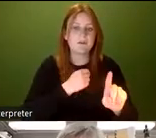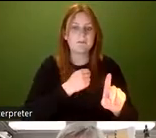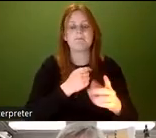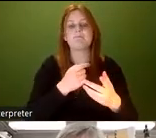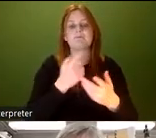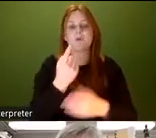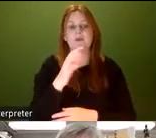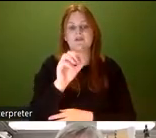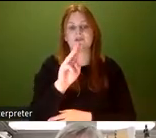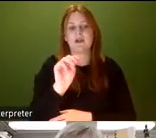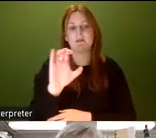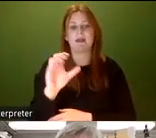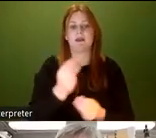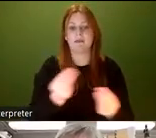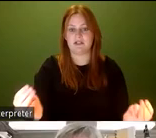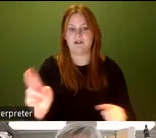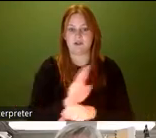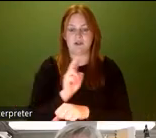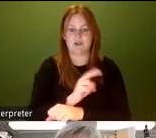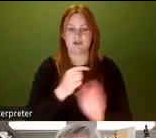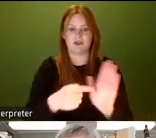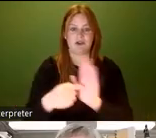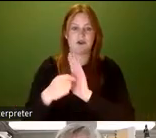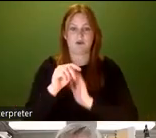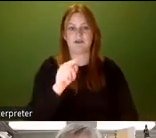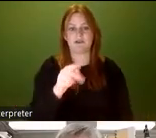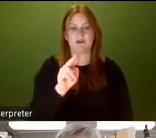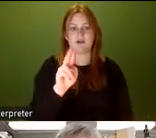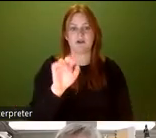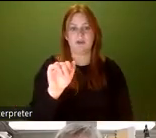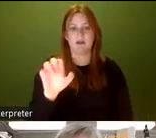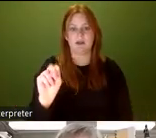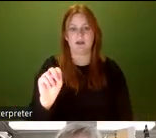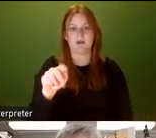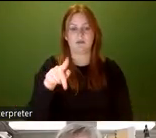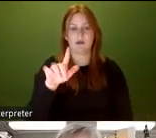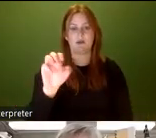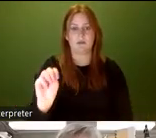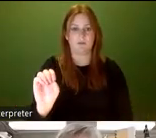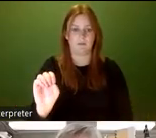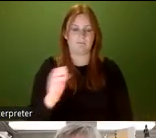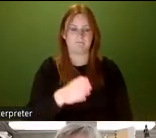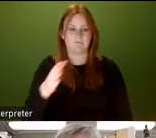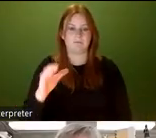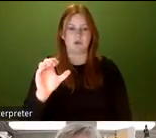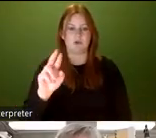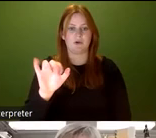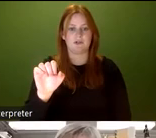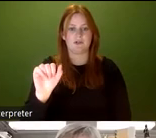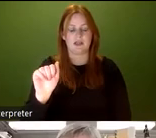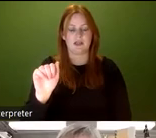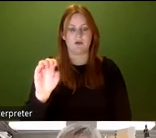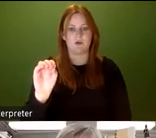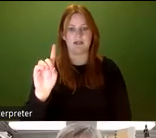ceramic materials I used in the show. This is erbium plume, praseodymium plume. Those are both rare earth